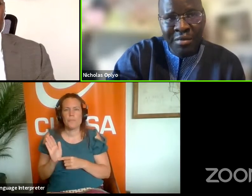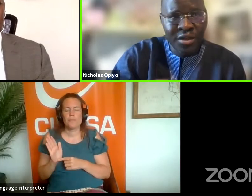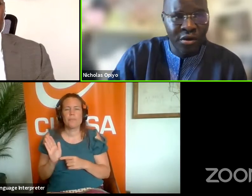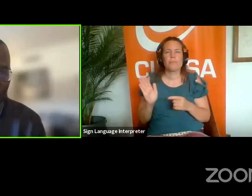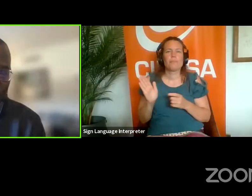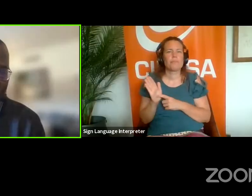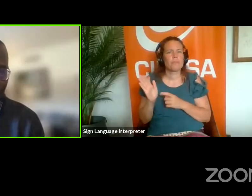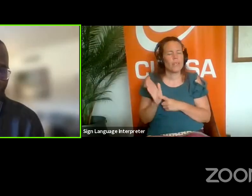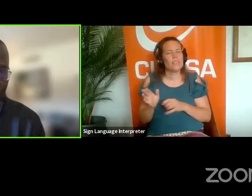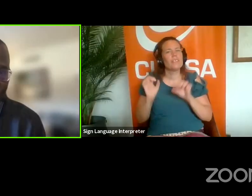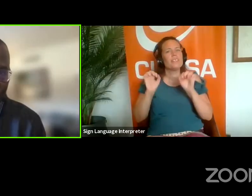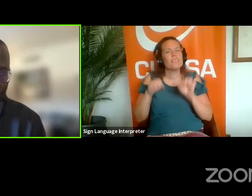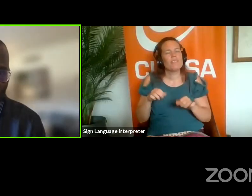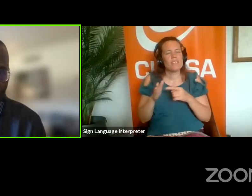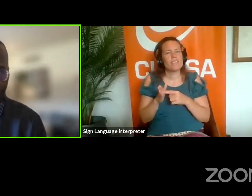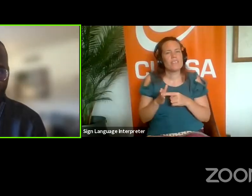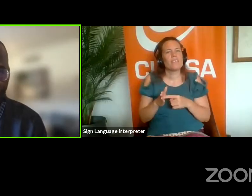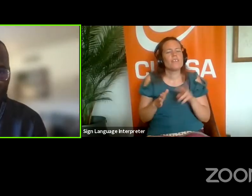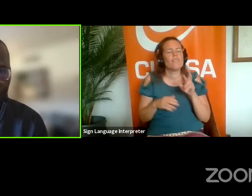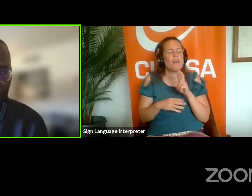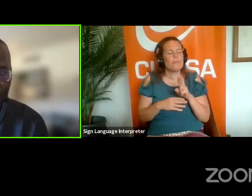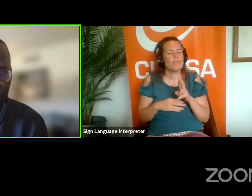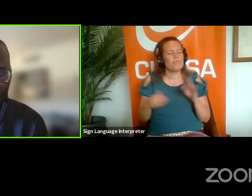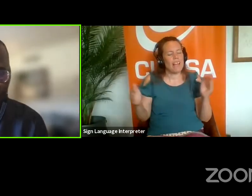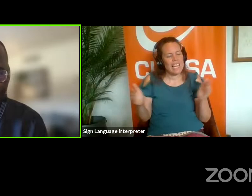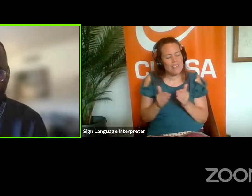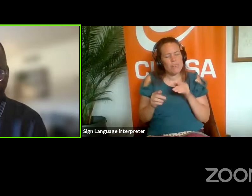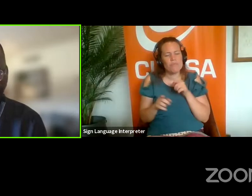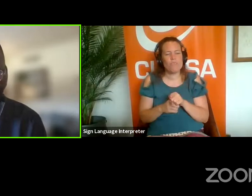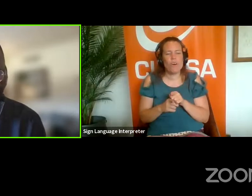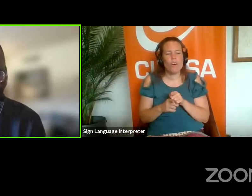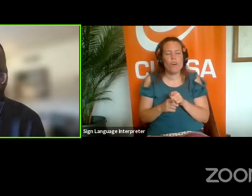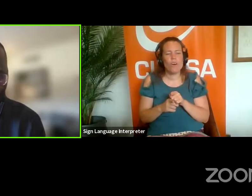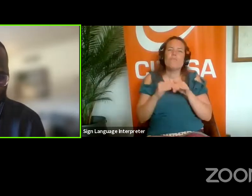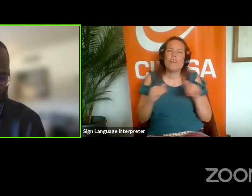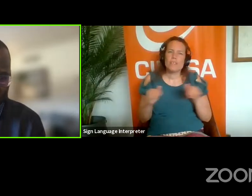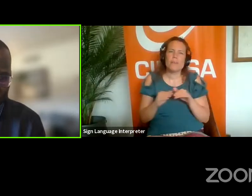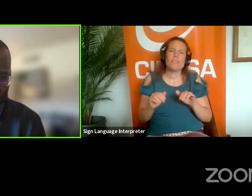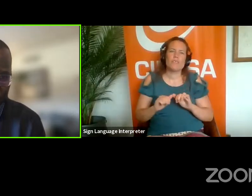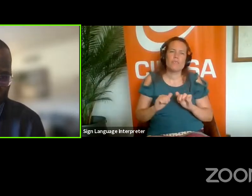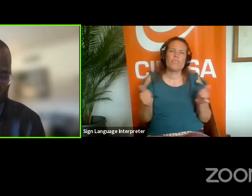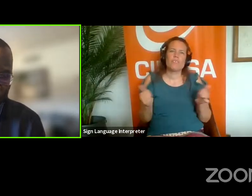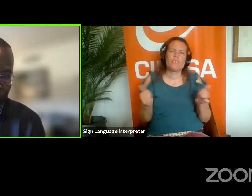the remit of limitations of fundamental freedoms